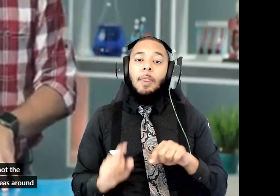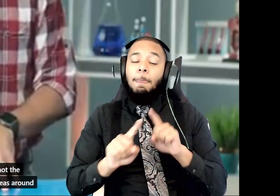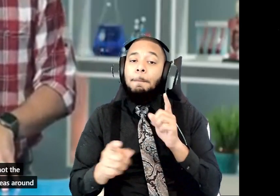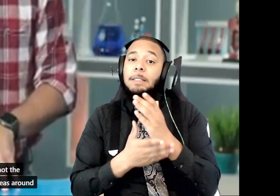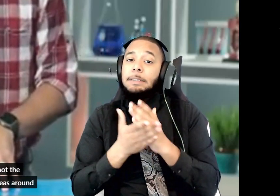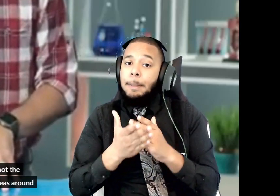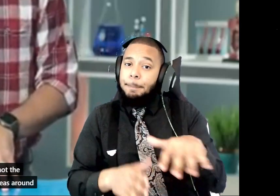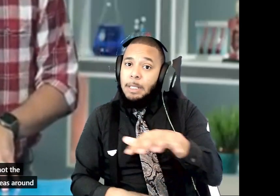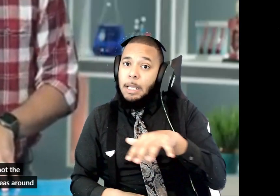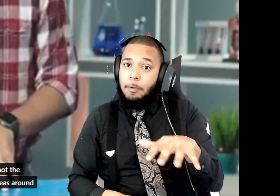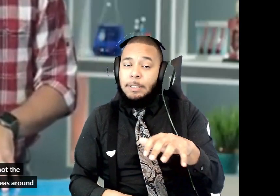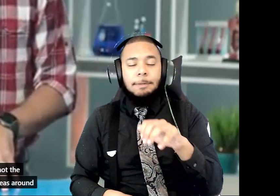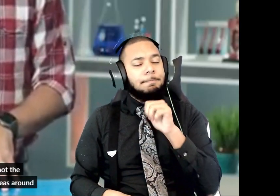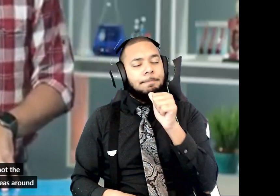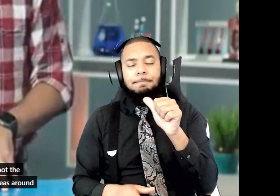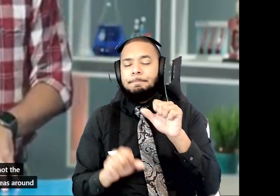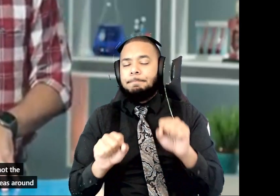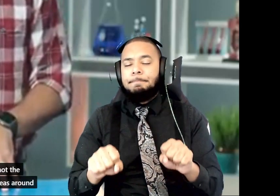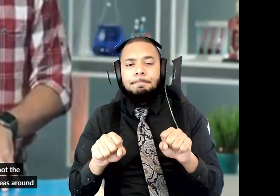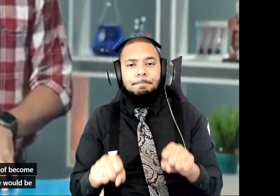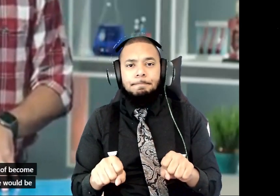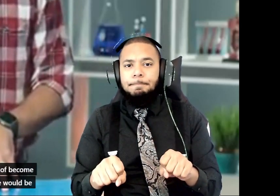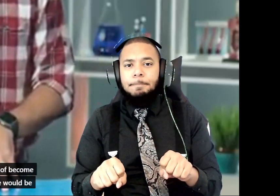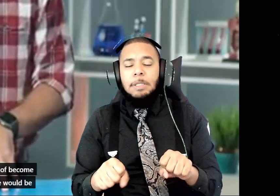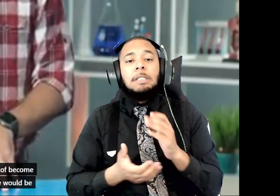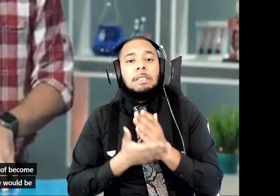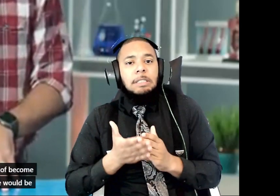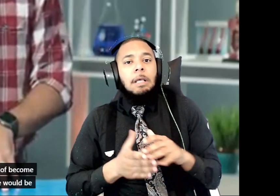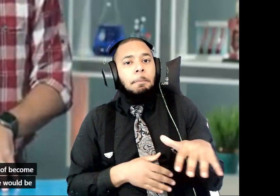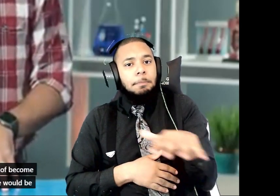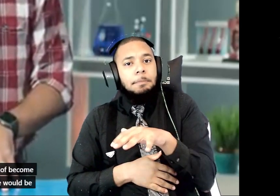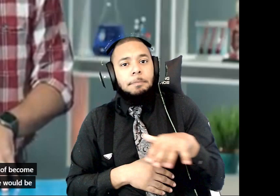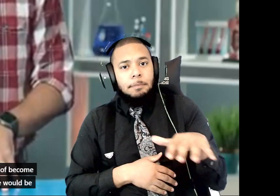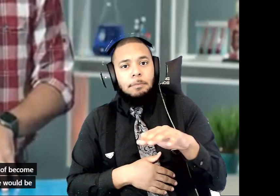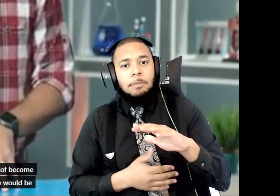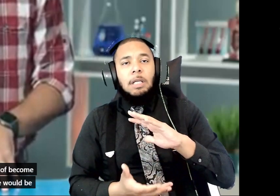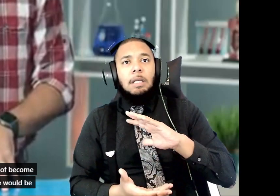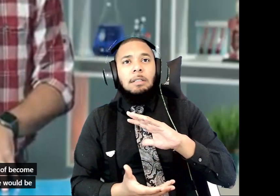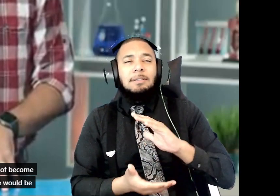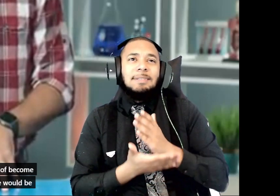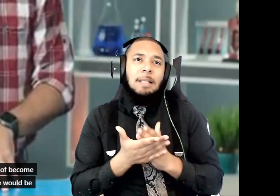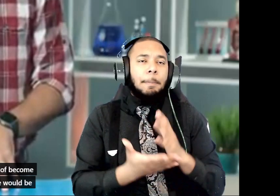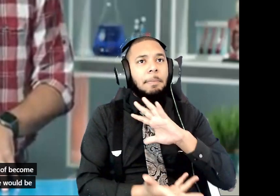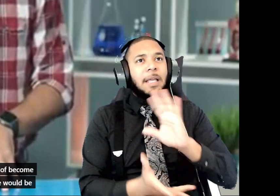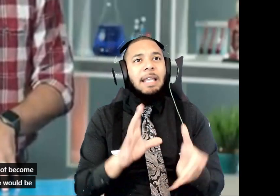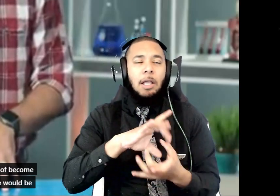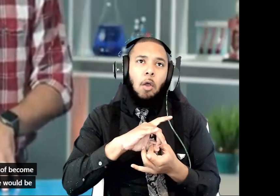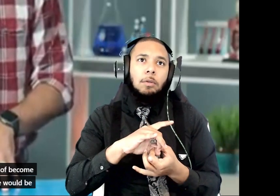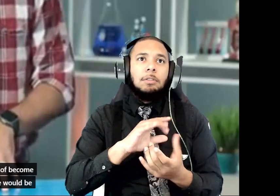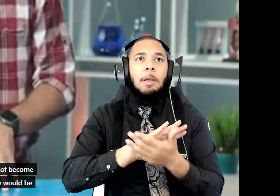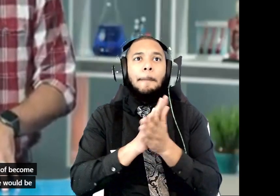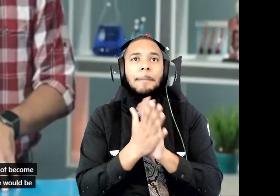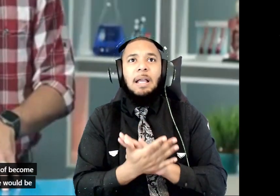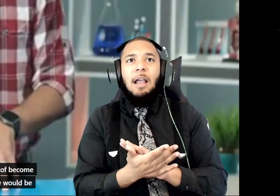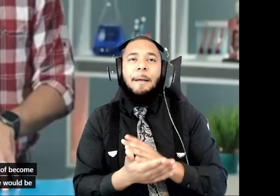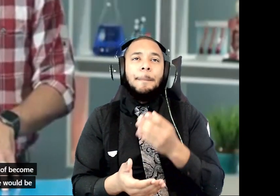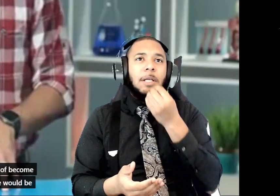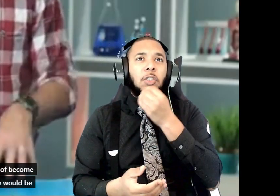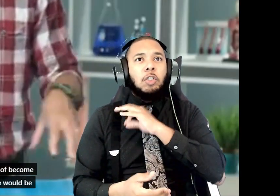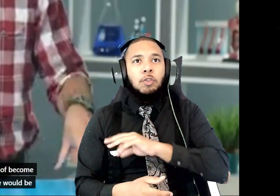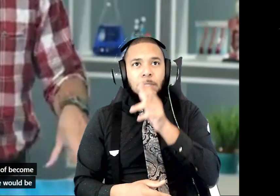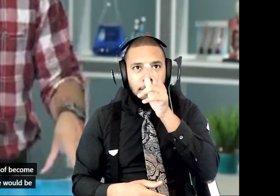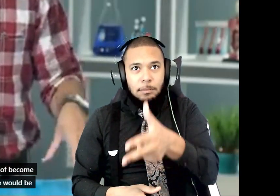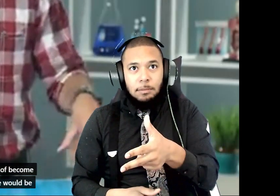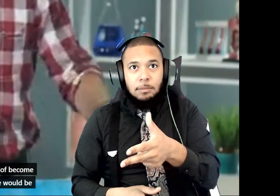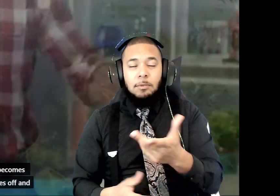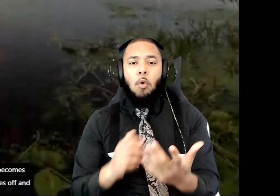the case. And you have some areas around where ecosystems just kind of become nutrient poor.